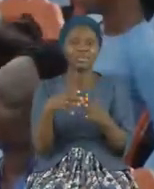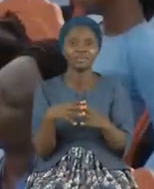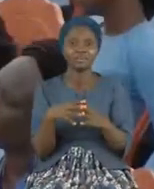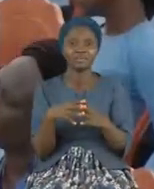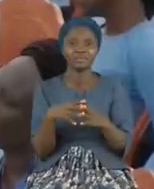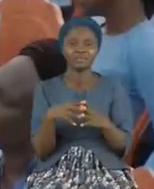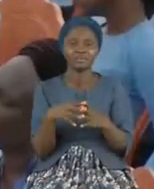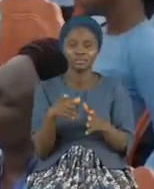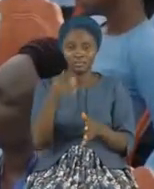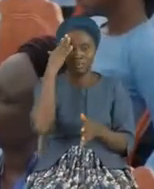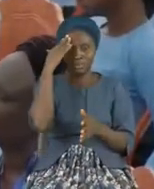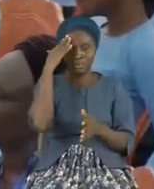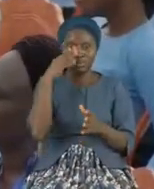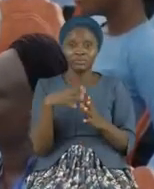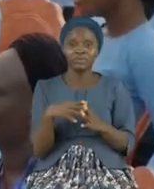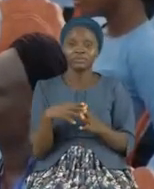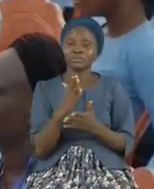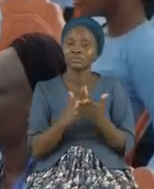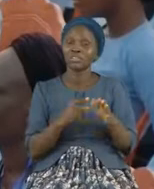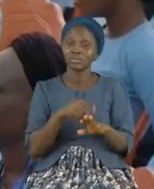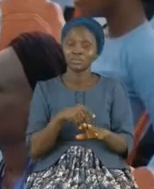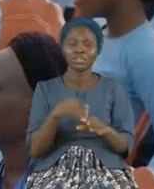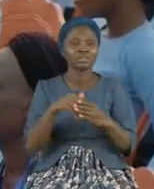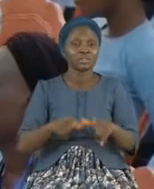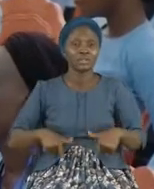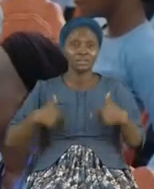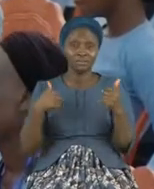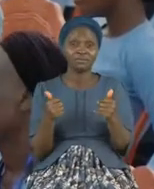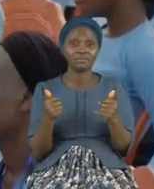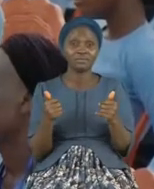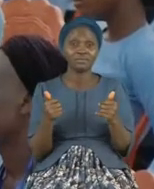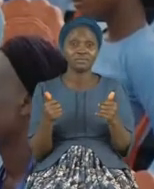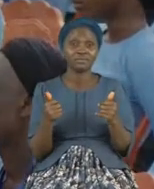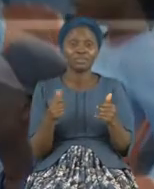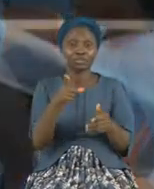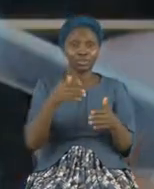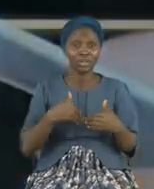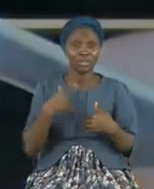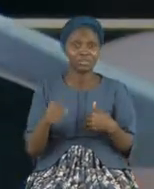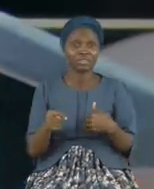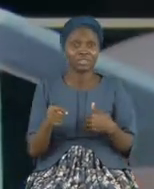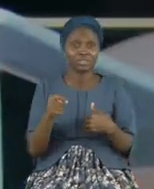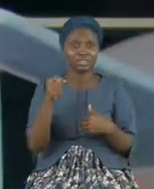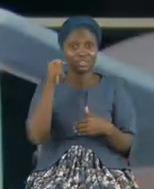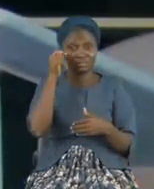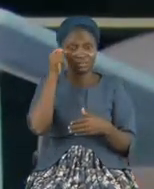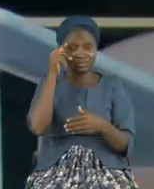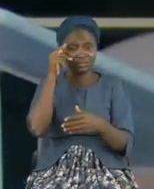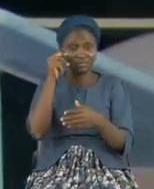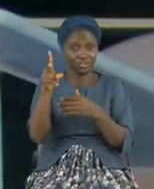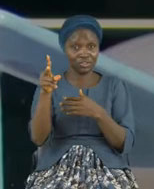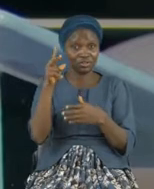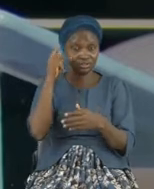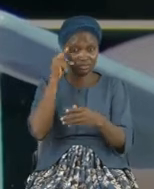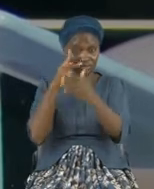You know, sometimes in life, you have the vision, you have the strategy, you have the